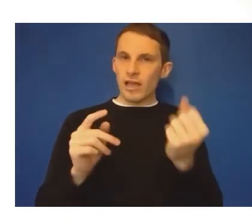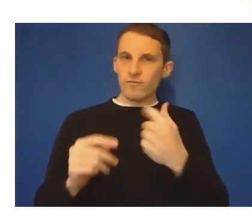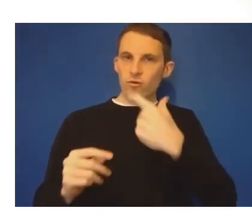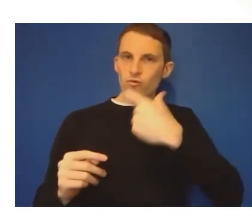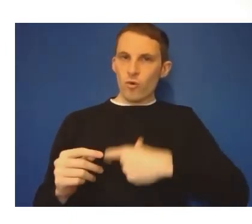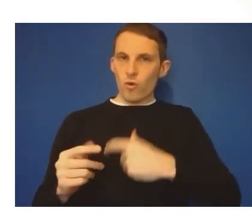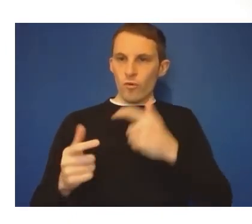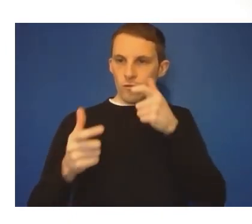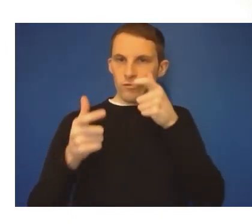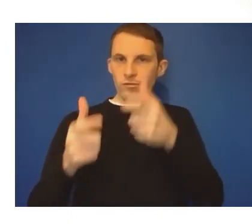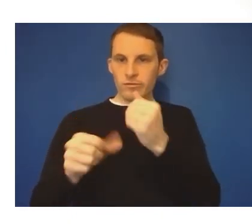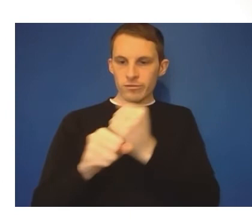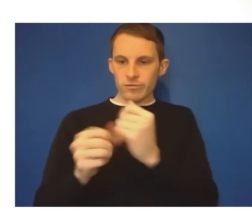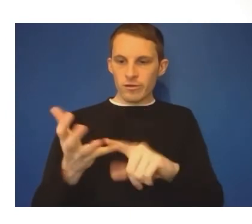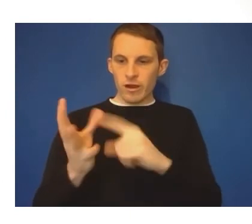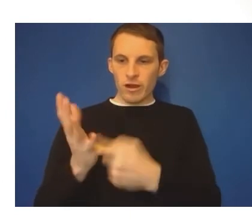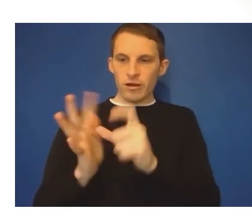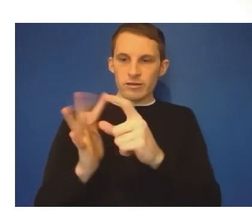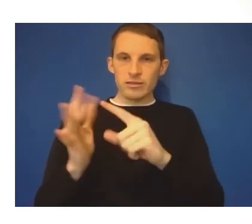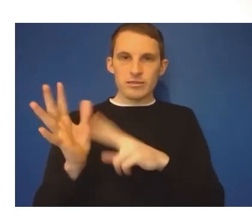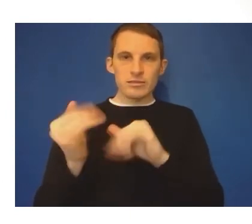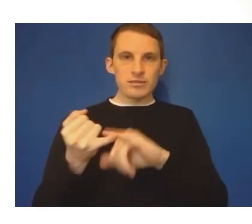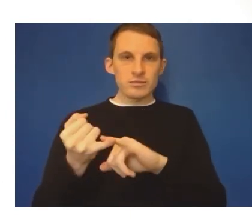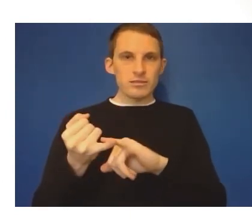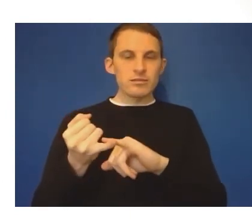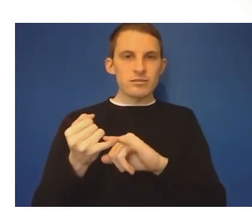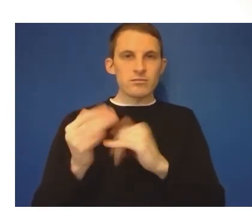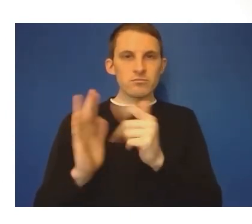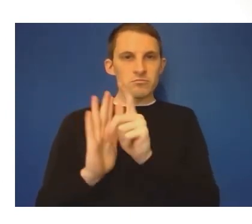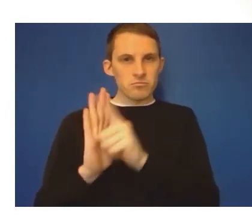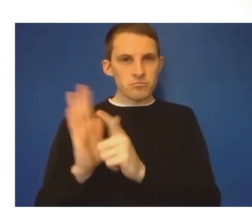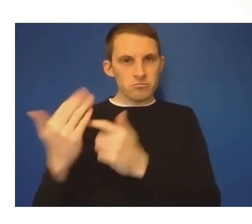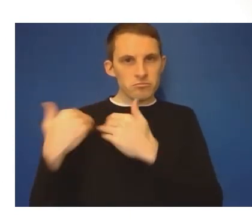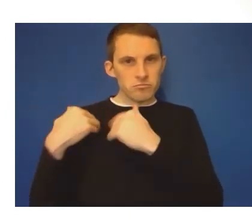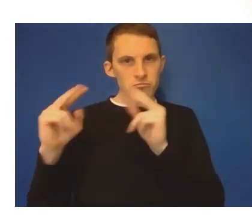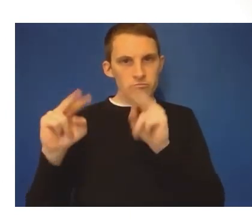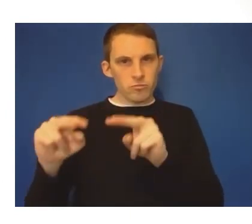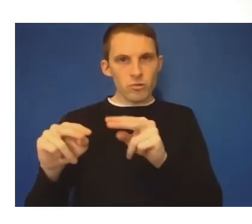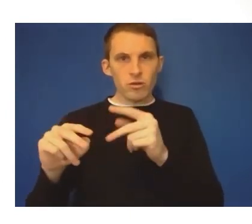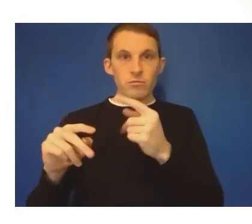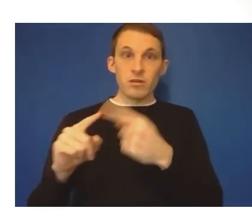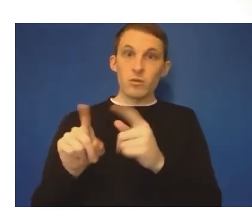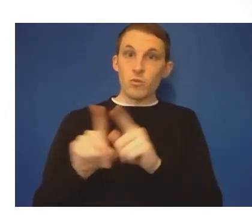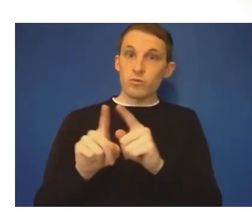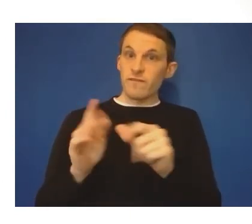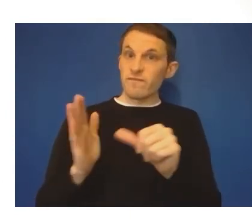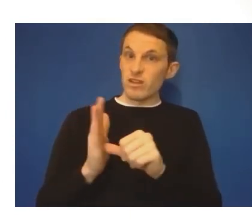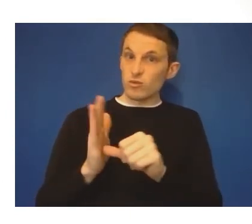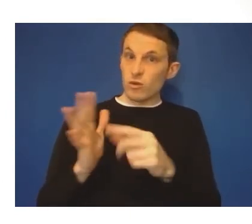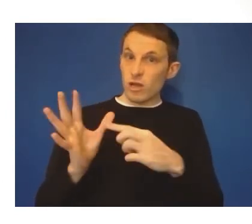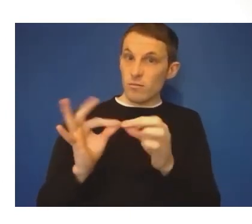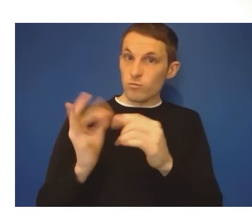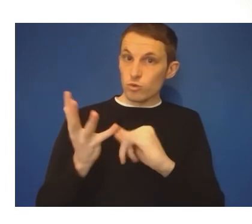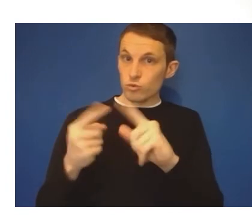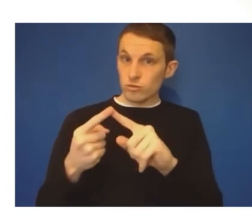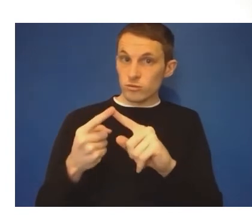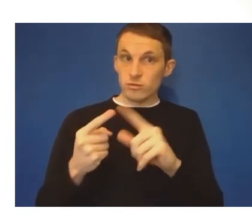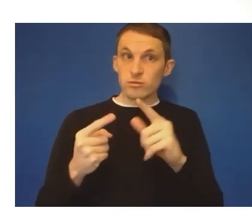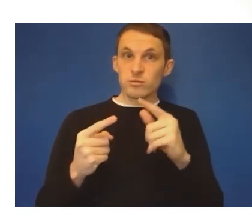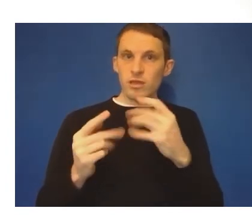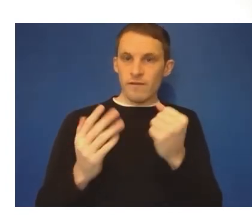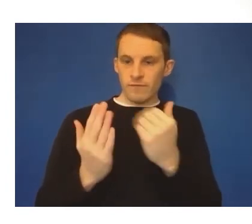decision makers and talk a bit more about things like undue influence, financial abuse, and signs of businesses to look out